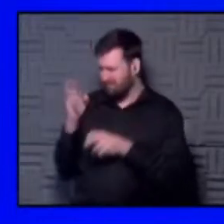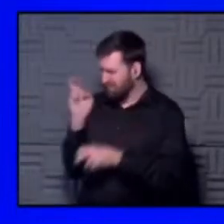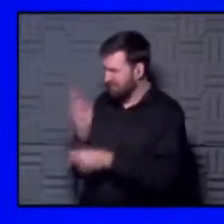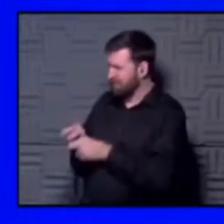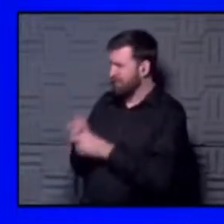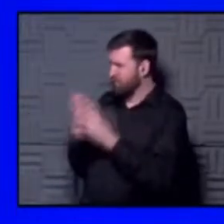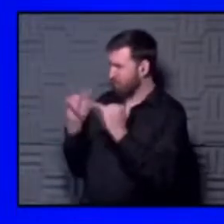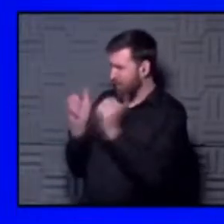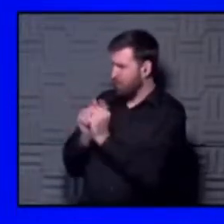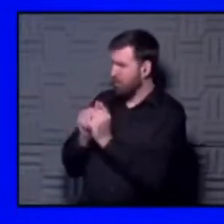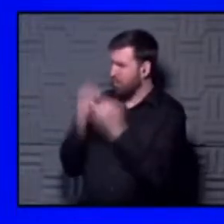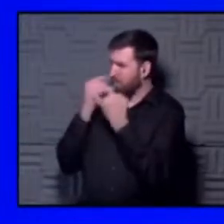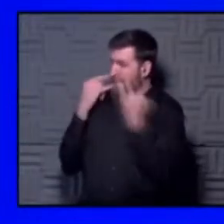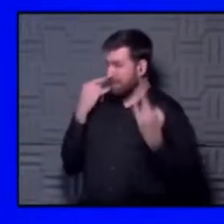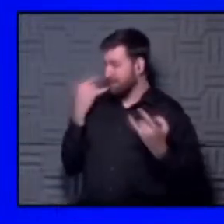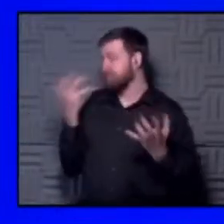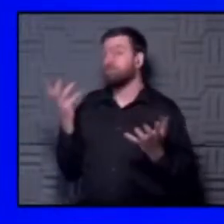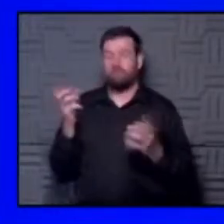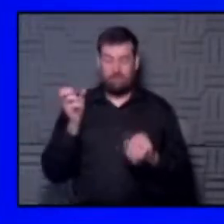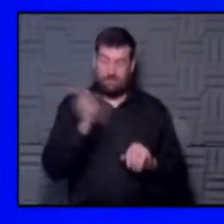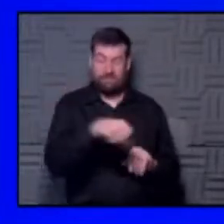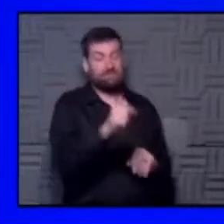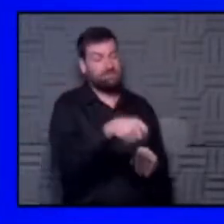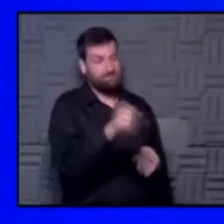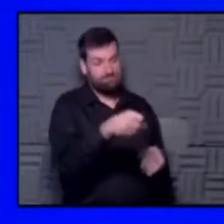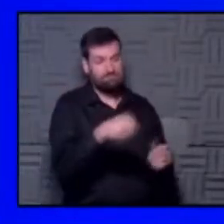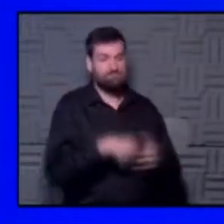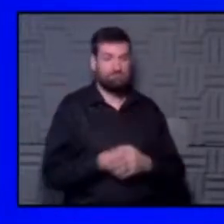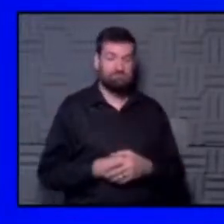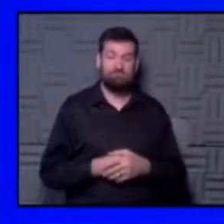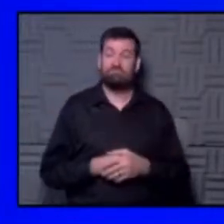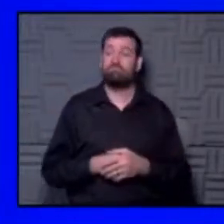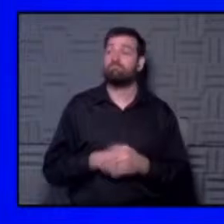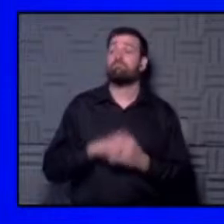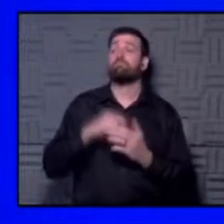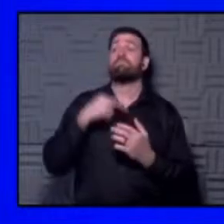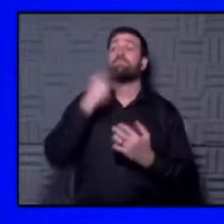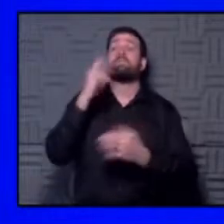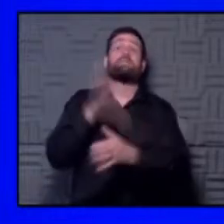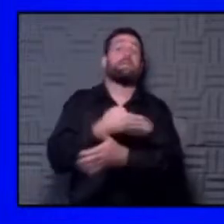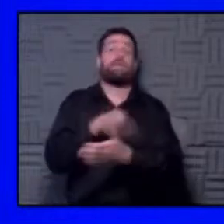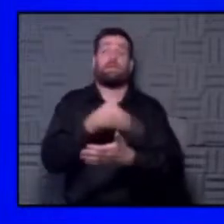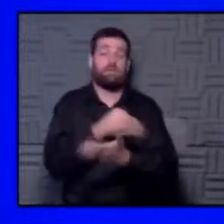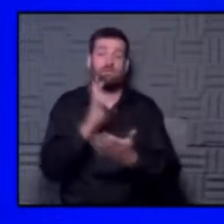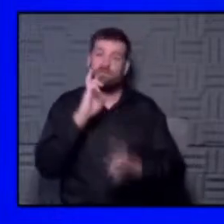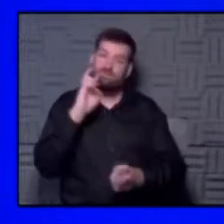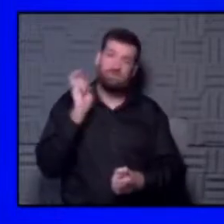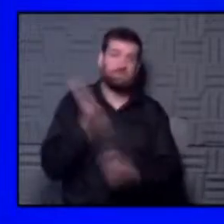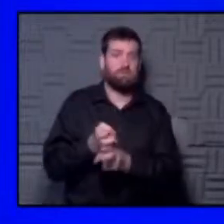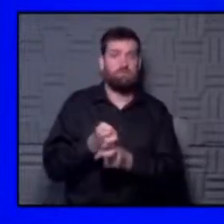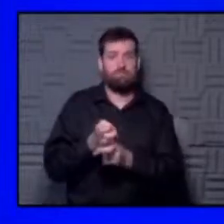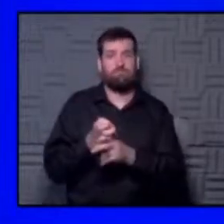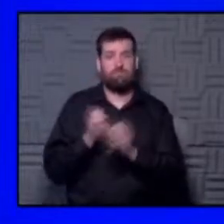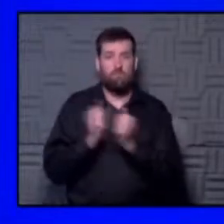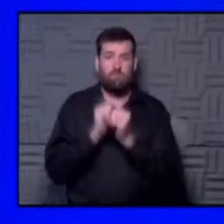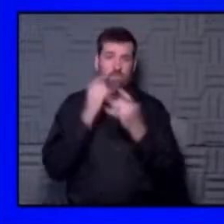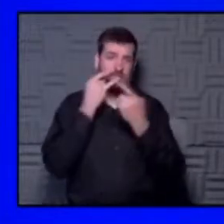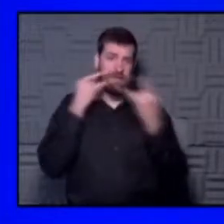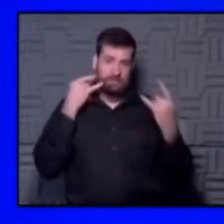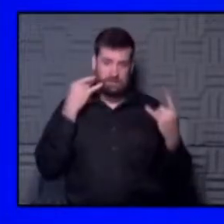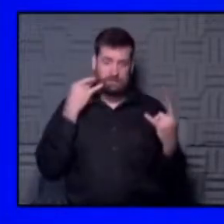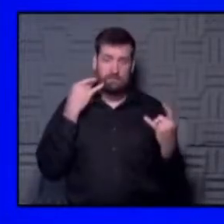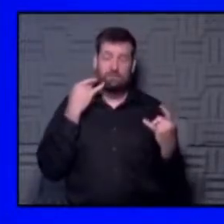those through a mask. Right. Guessing, Yes, absolutely. And then singing, which is also difficult through a mask.